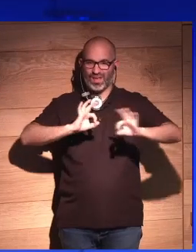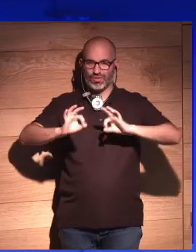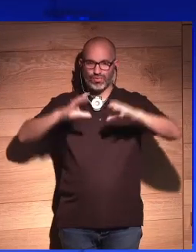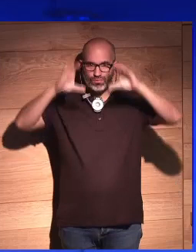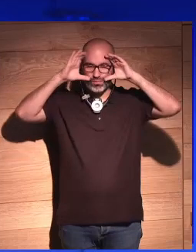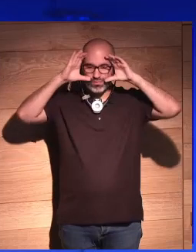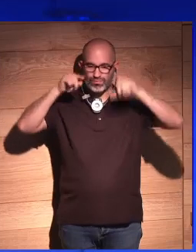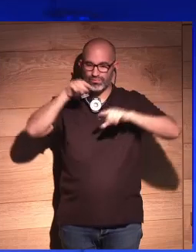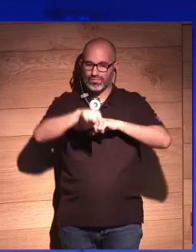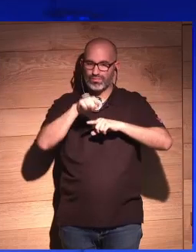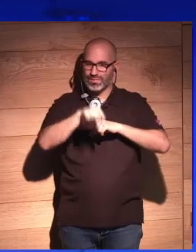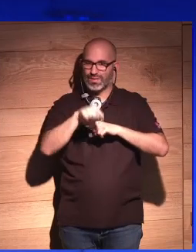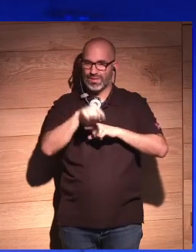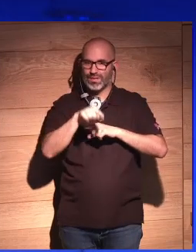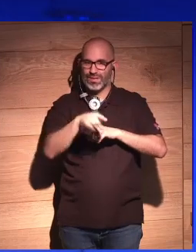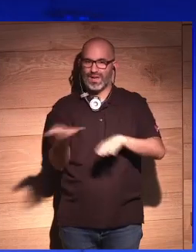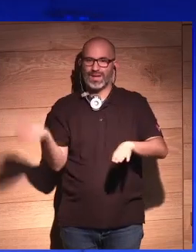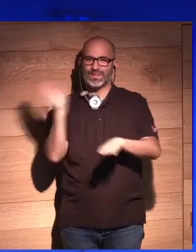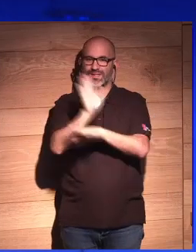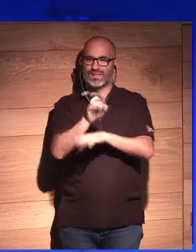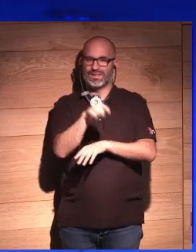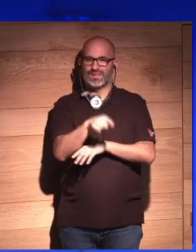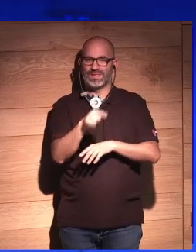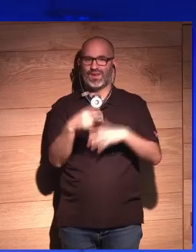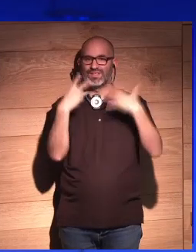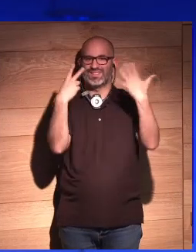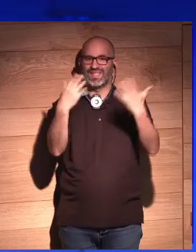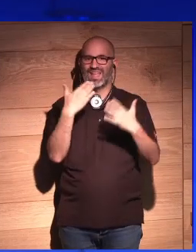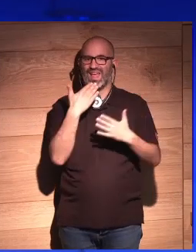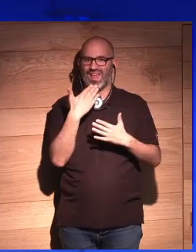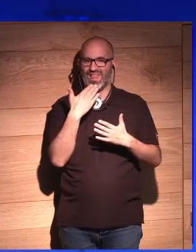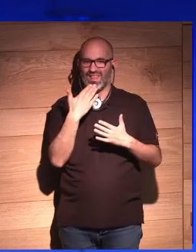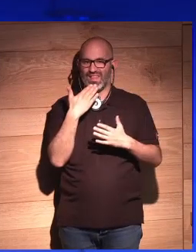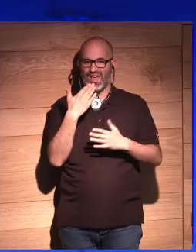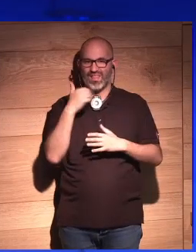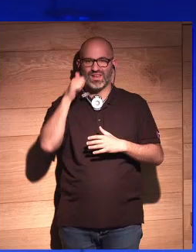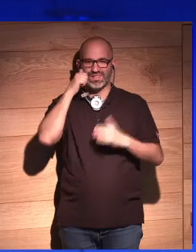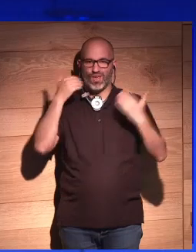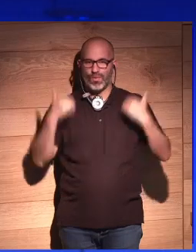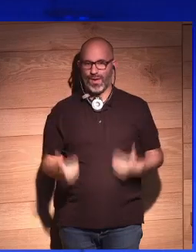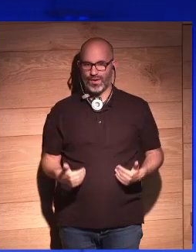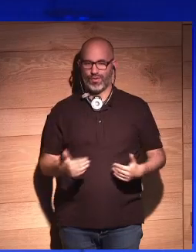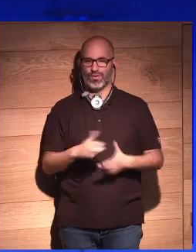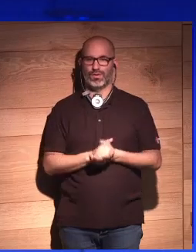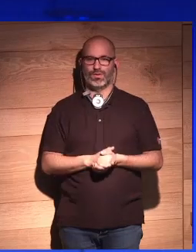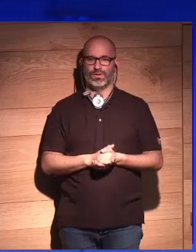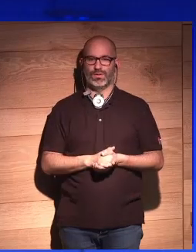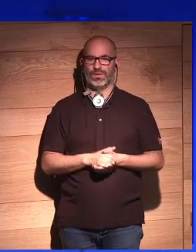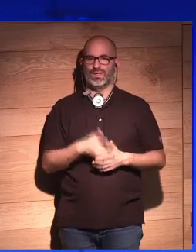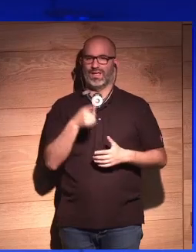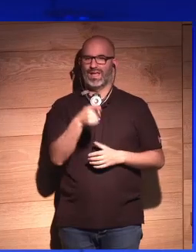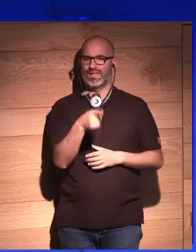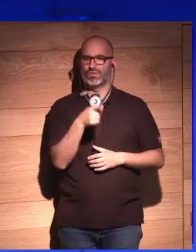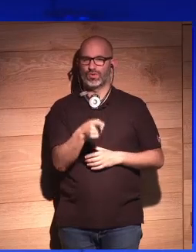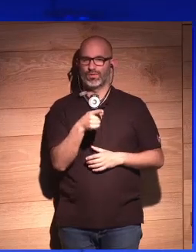7 Ages of Man was performed by Robert Gilbert. And there's something very special about seeing a performance